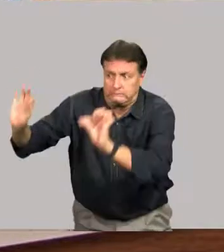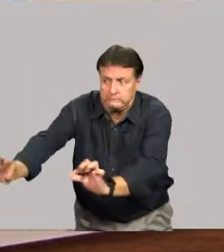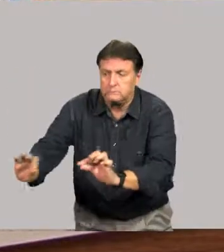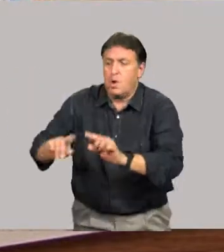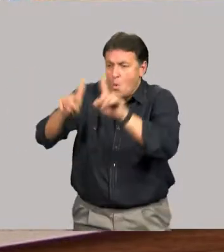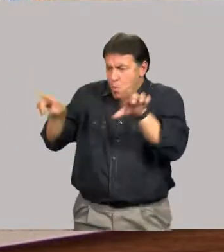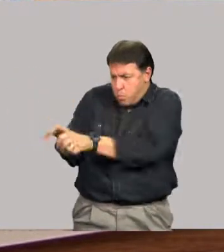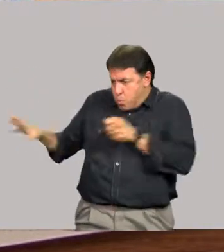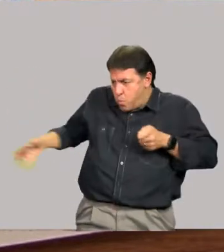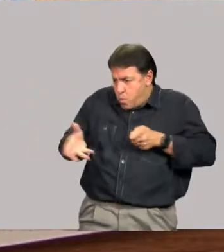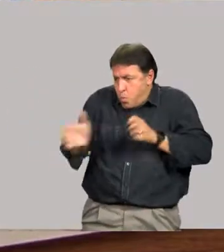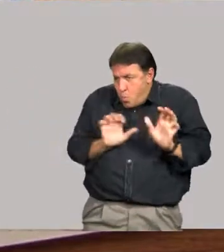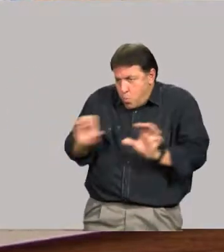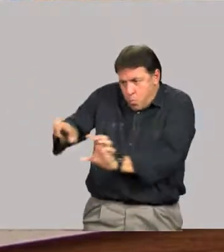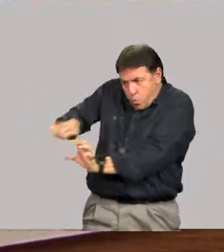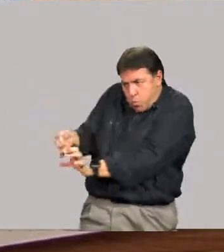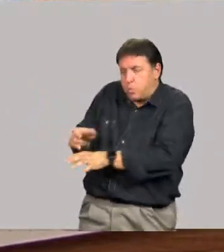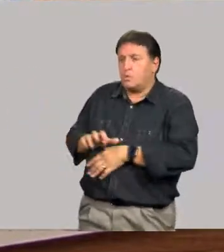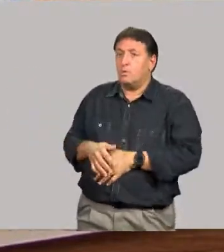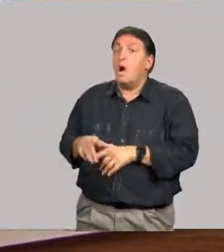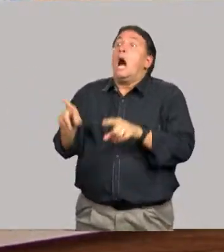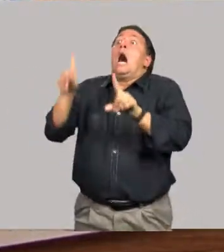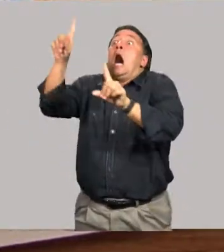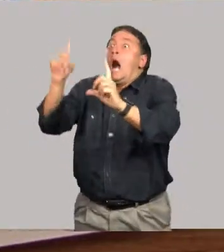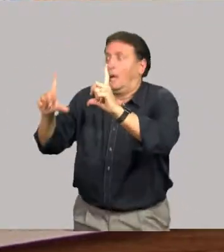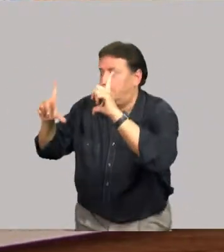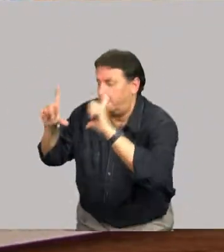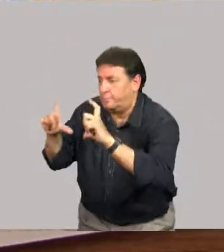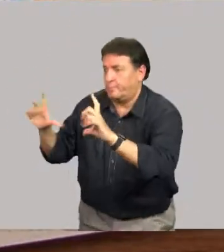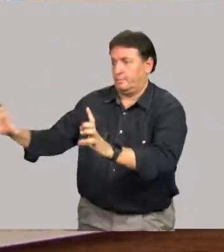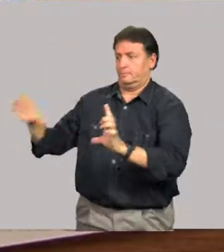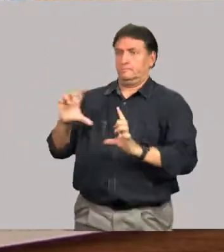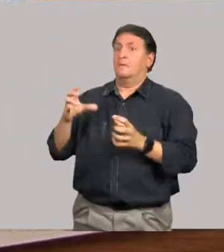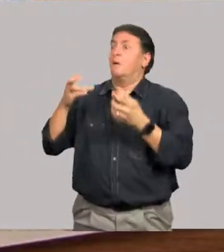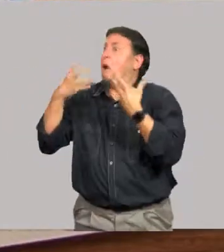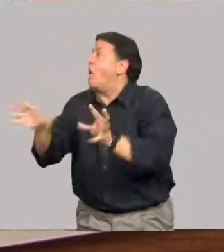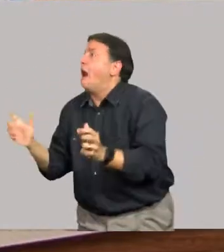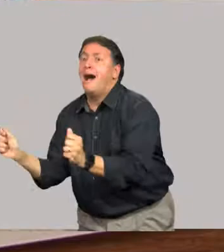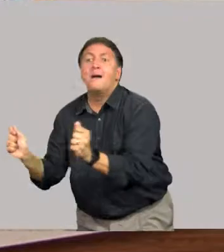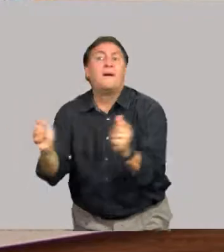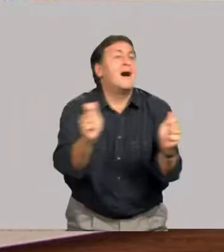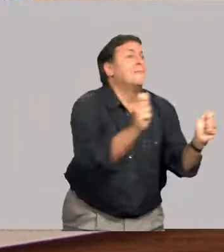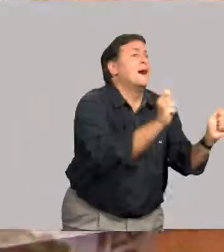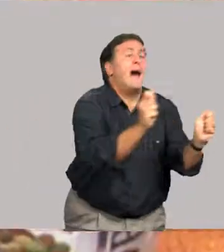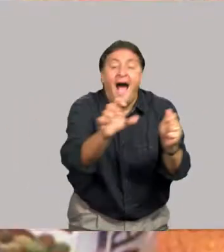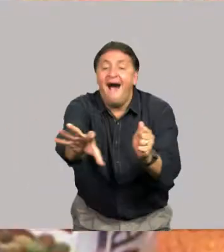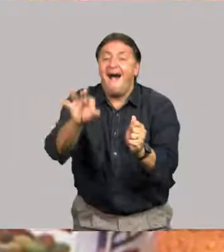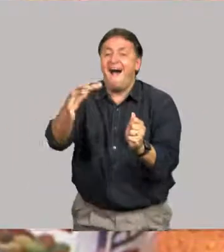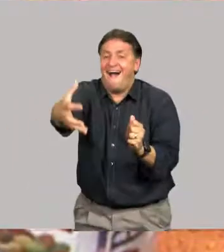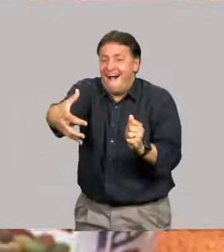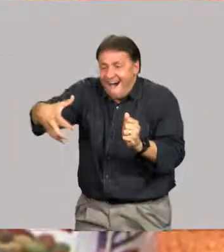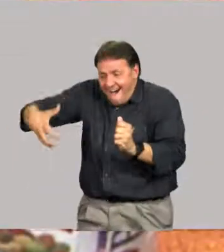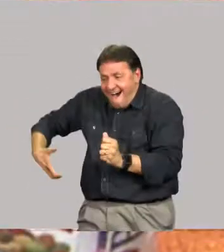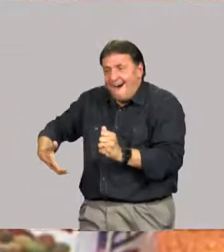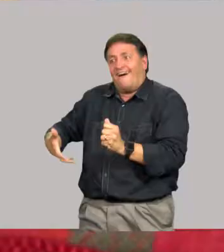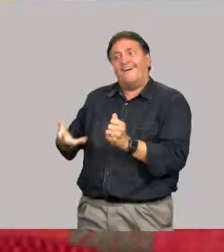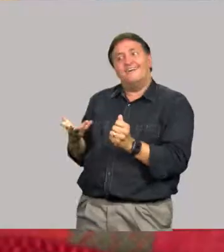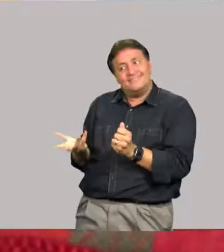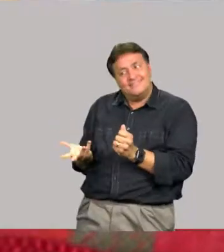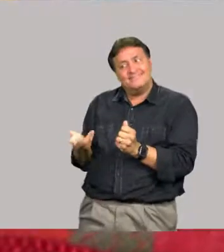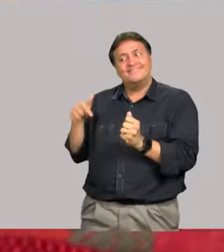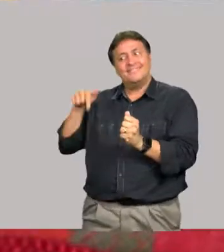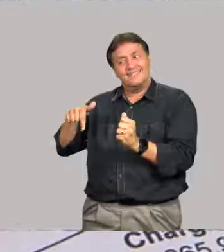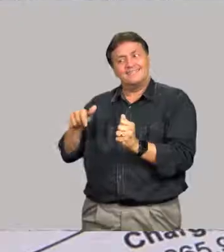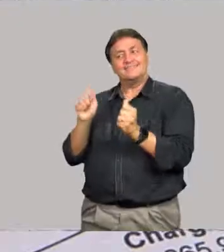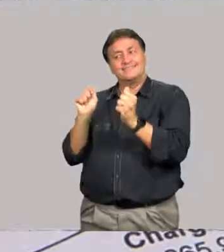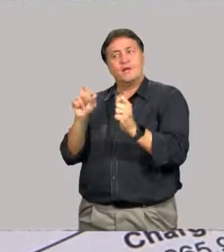right here. Your pets need kits too. It's a good idea to have one kit for each pet. You should have food and water,